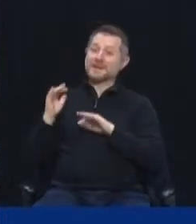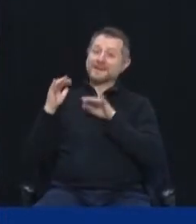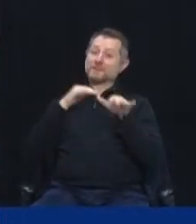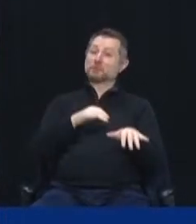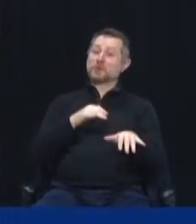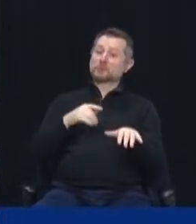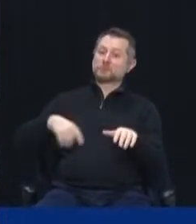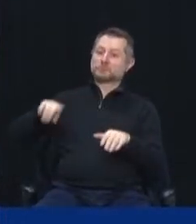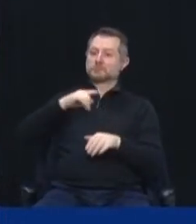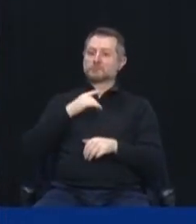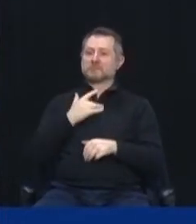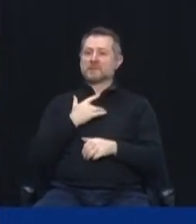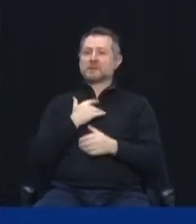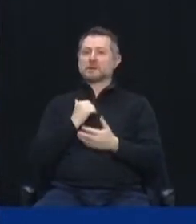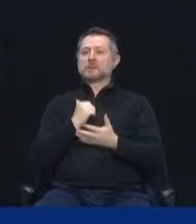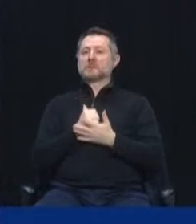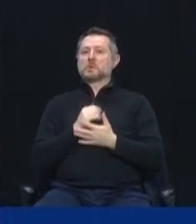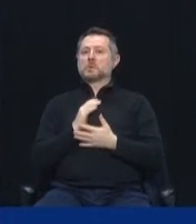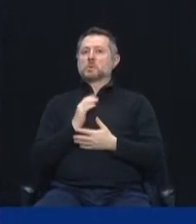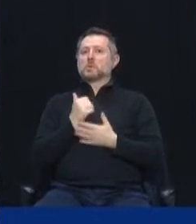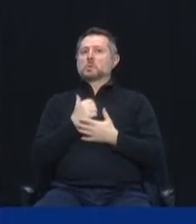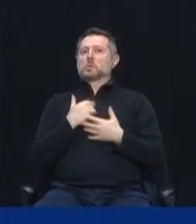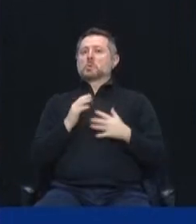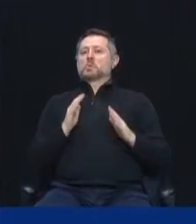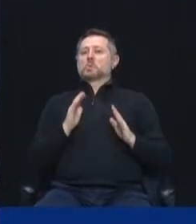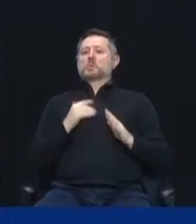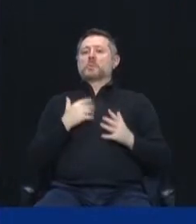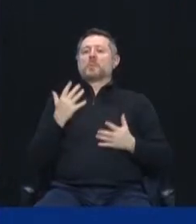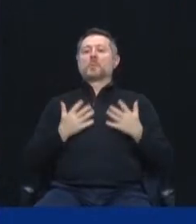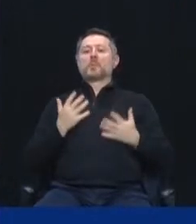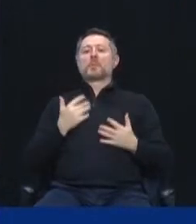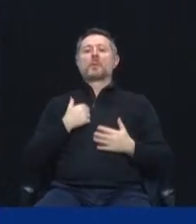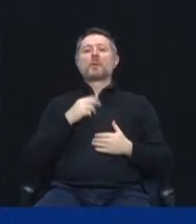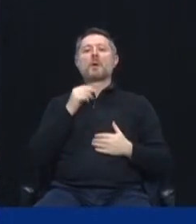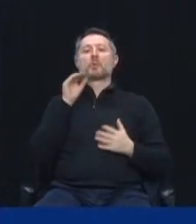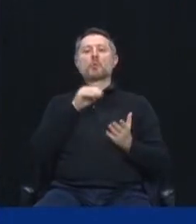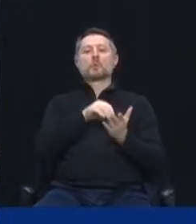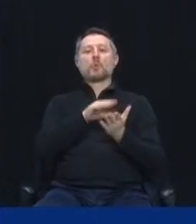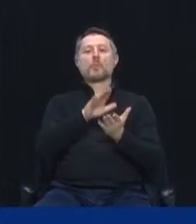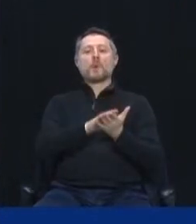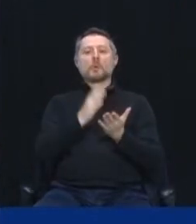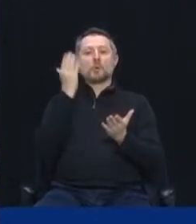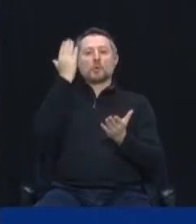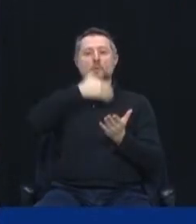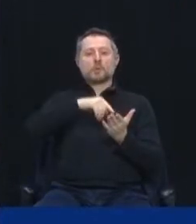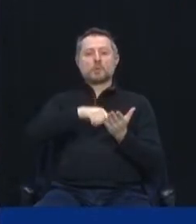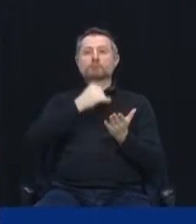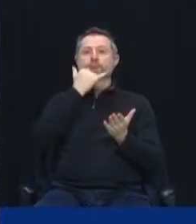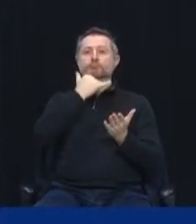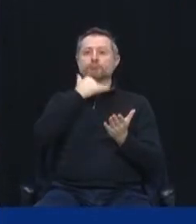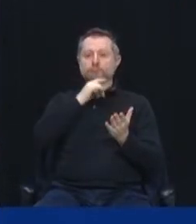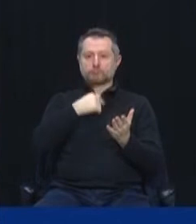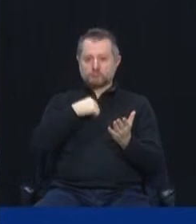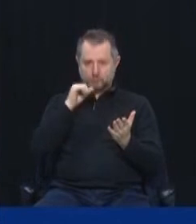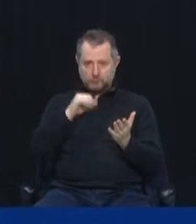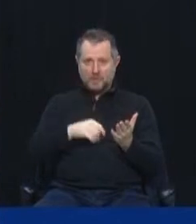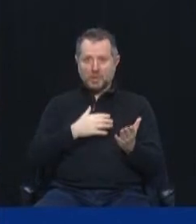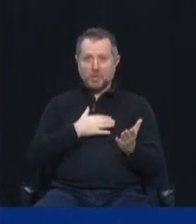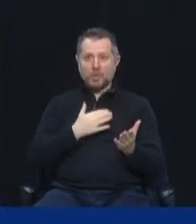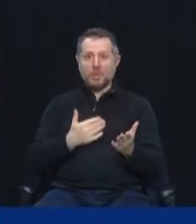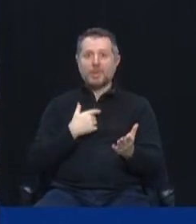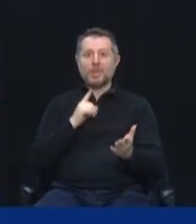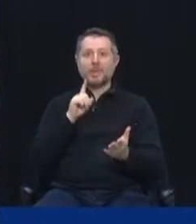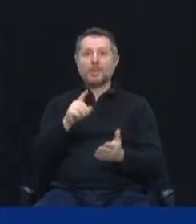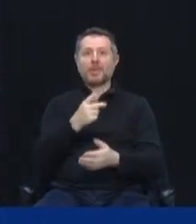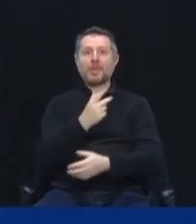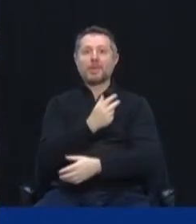me. I may be undocumented. I'm not so quick to walk in to a government-sponsored